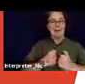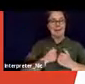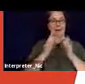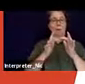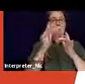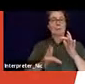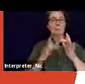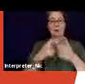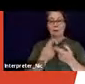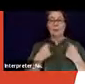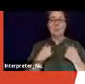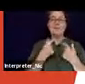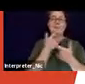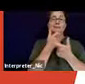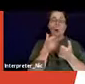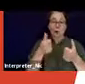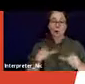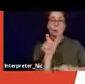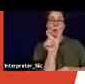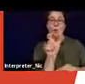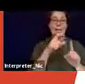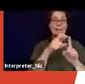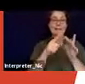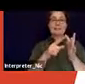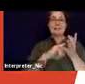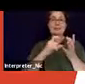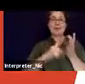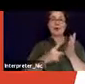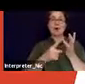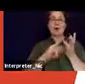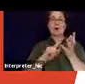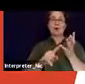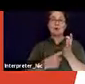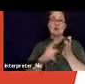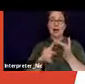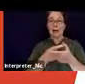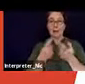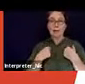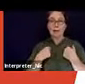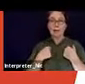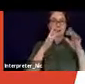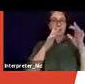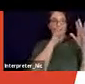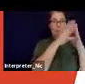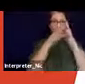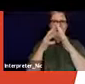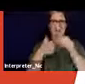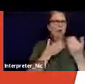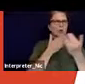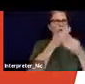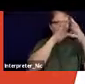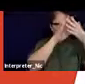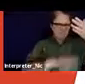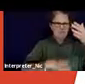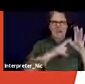use the word disclosure. And the reason for that is that we went through the whole of the website removing it because it's not a term I like, but it's what students